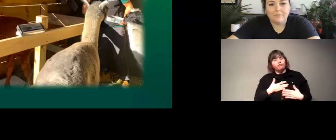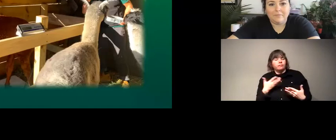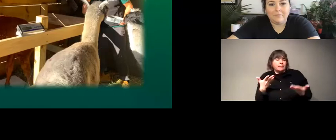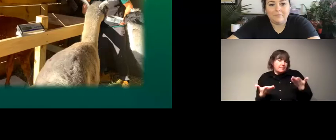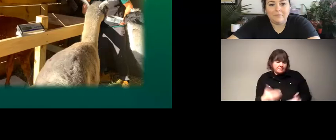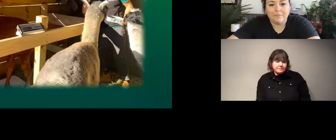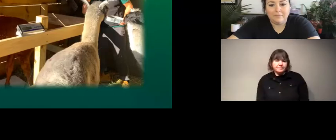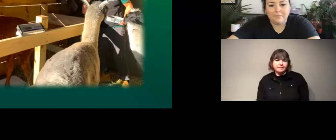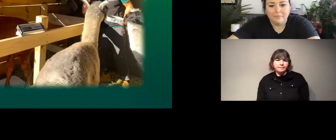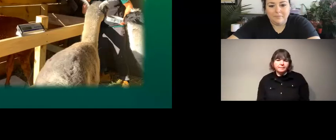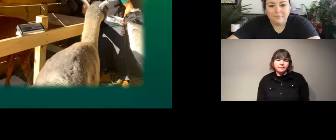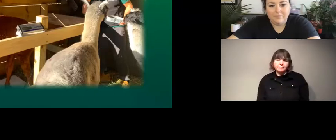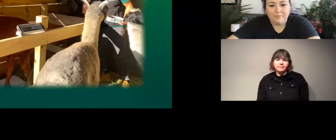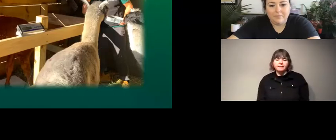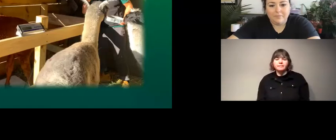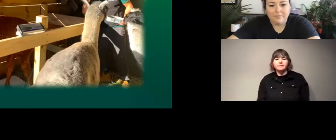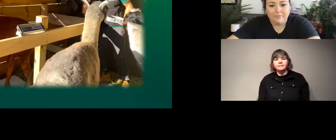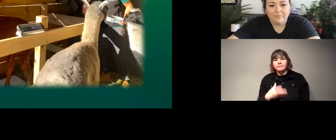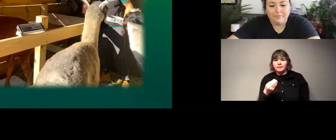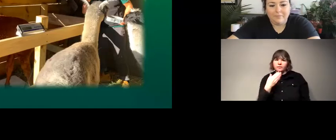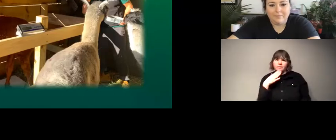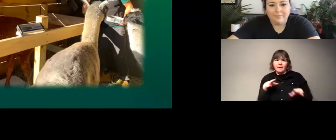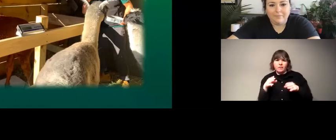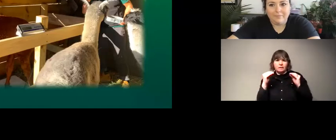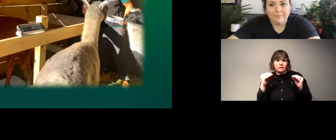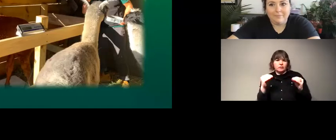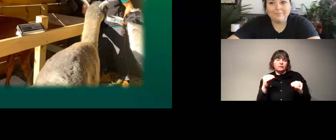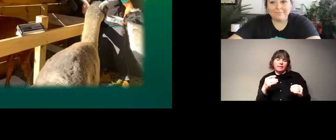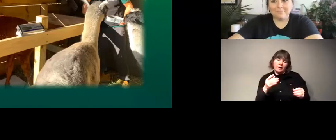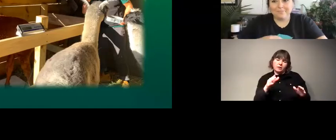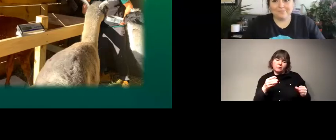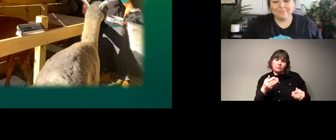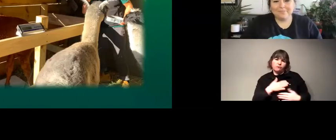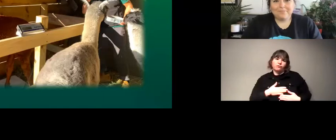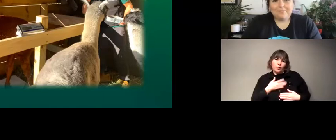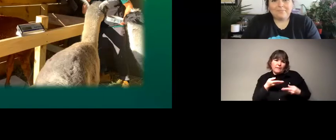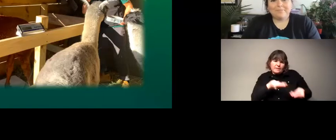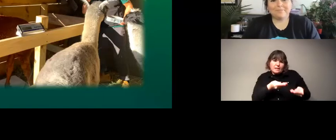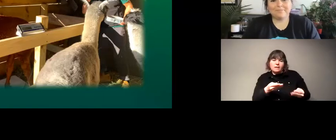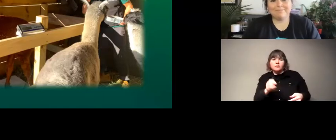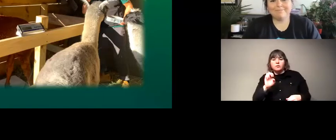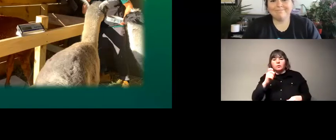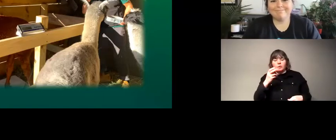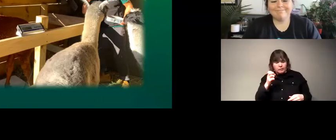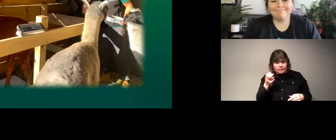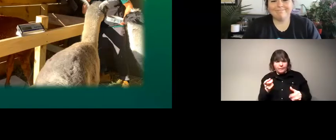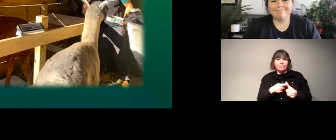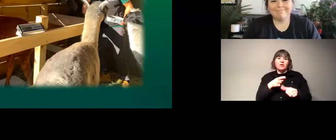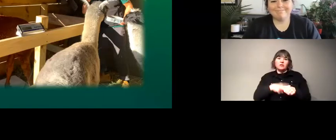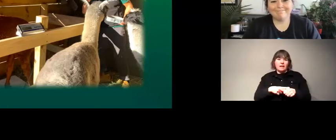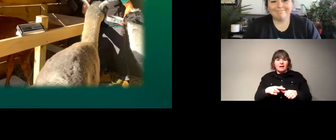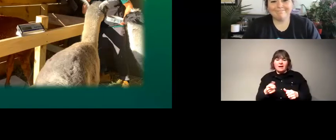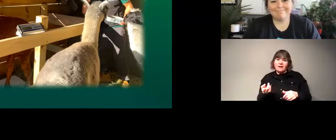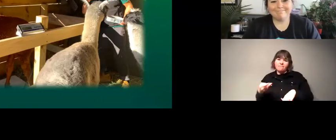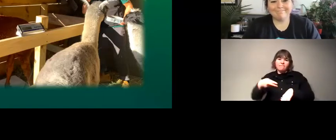in the behaviors we're teaching them. If nothing else, they enjoy the food that we're giving them. So Eugene got on the scale for the first time in his life, being